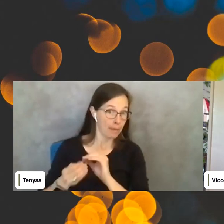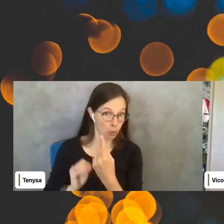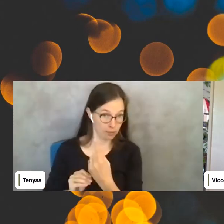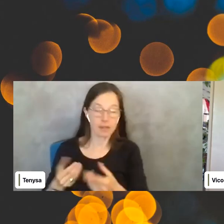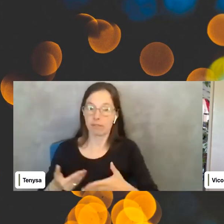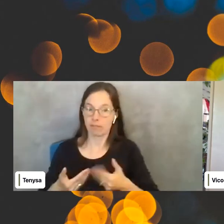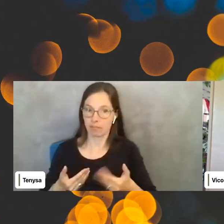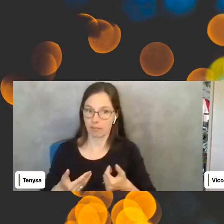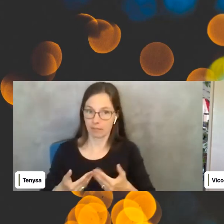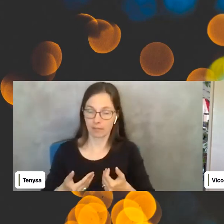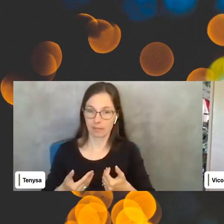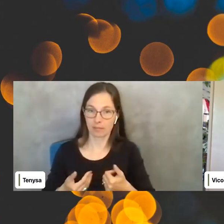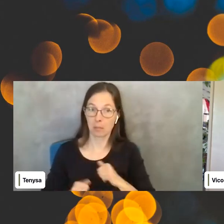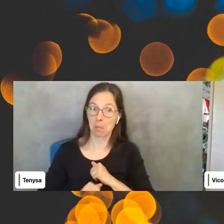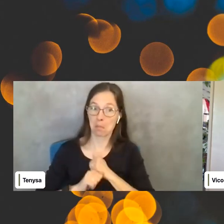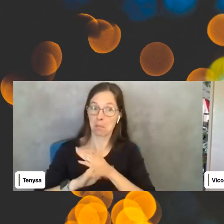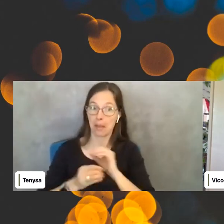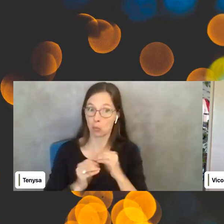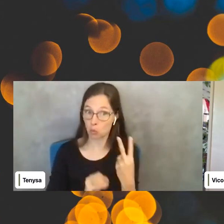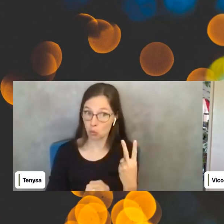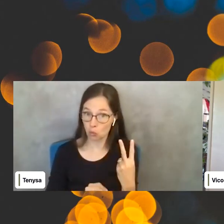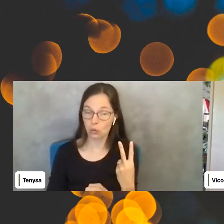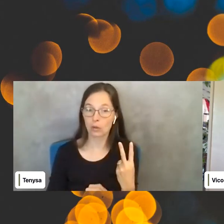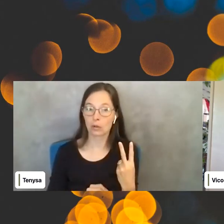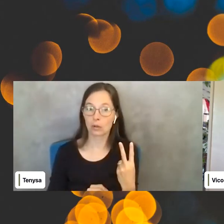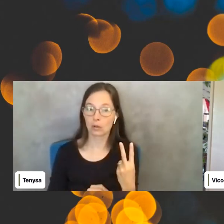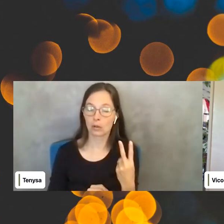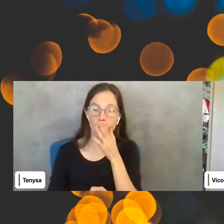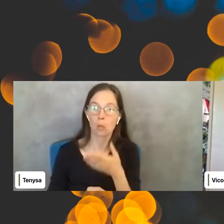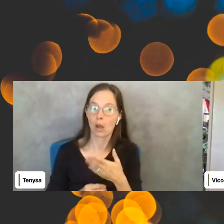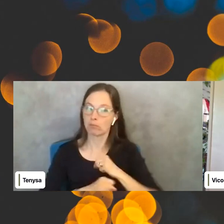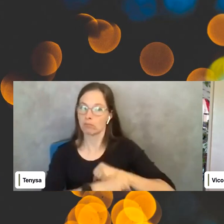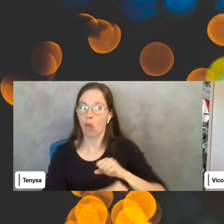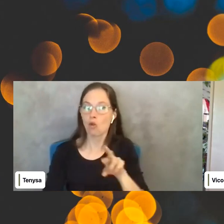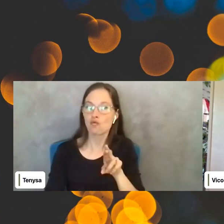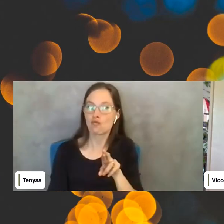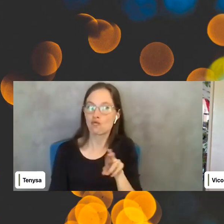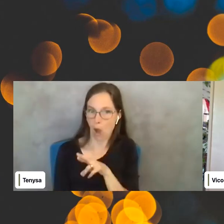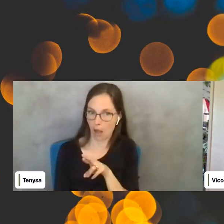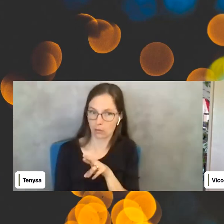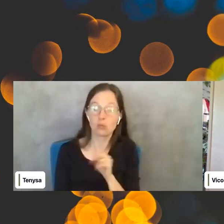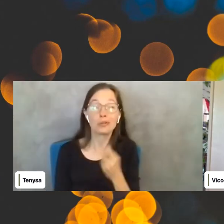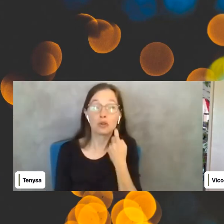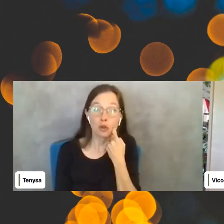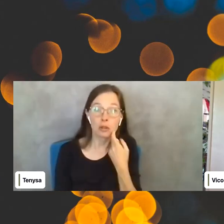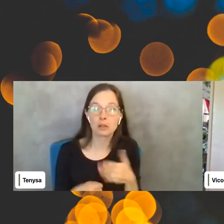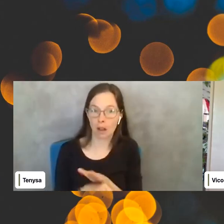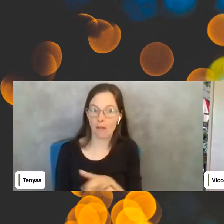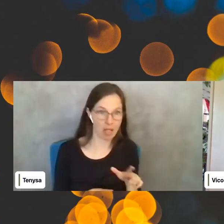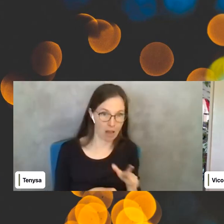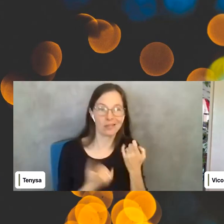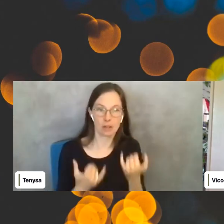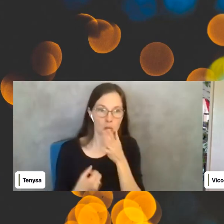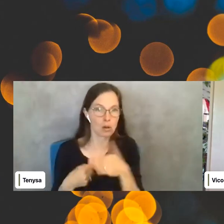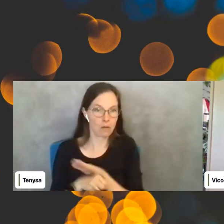easy. Parry number 2 covers the right side of your leg. So this covers your left side of your leg. This covers the